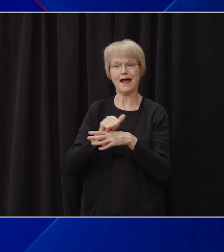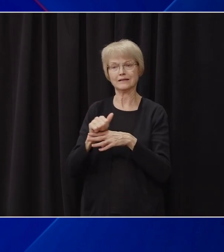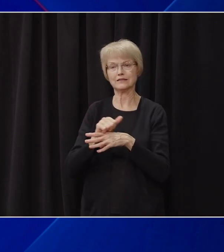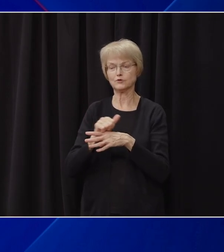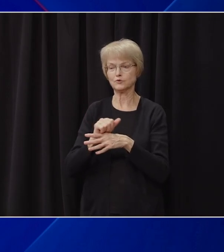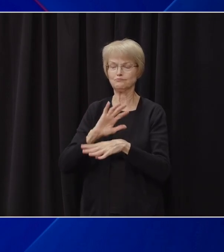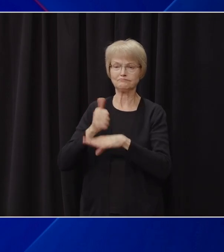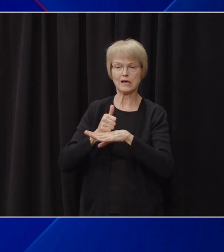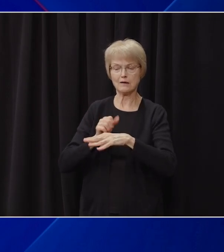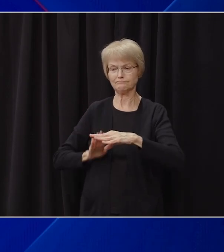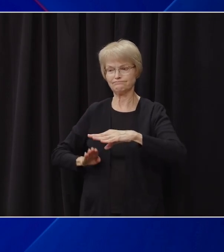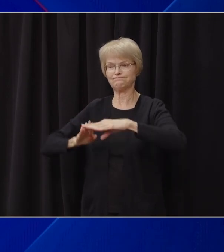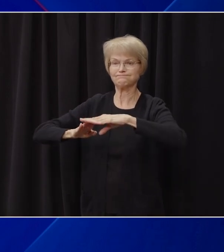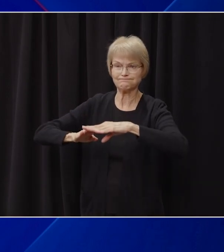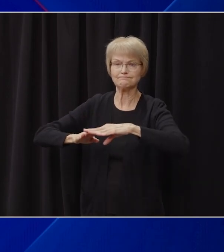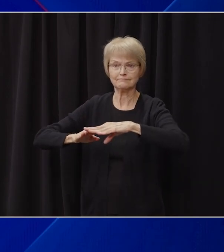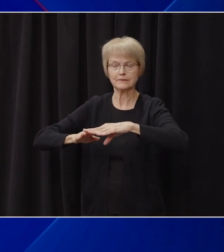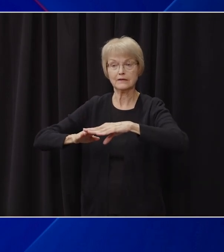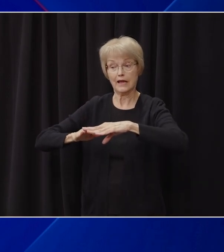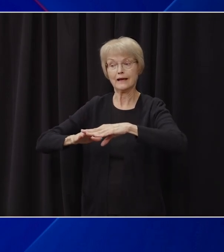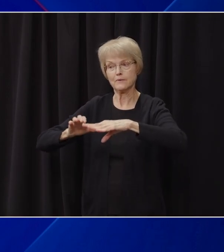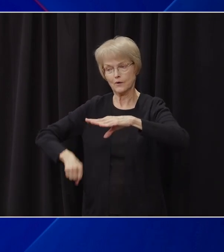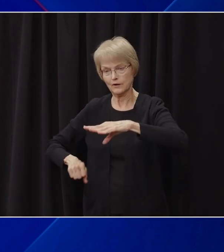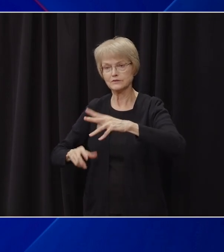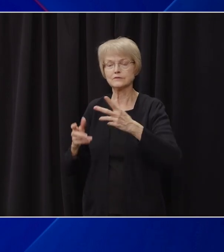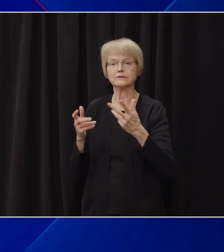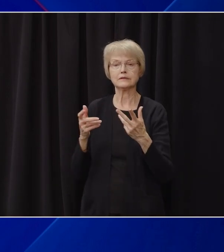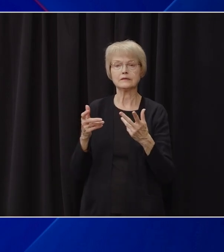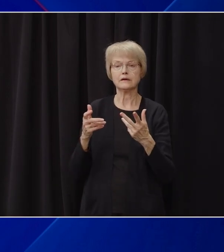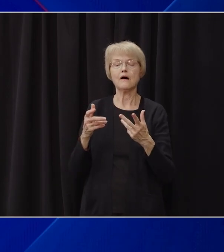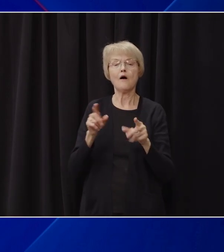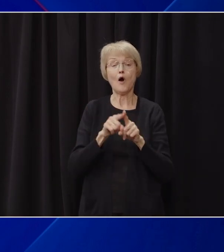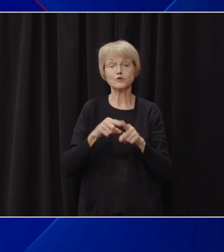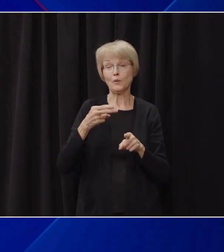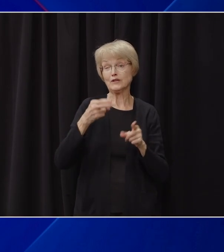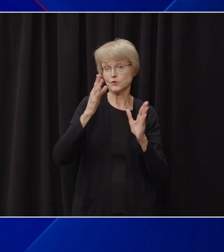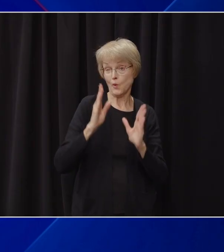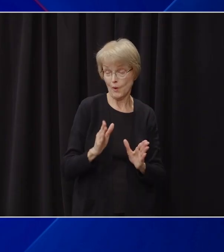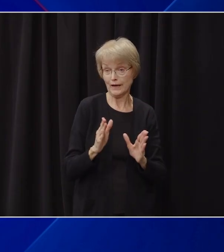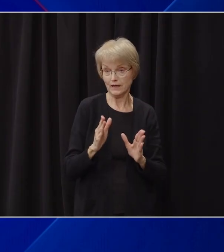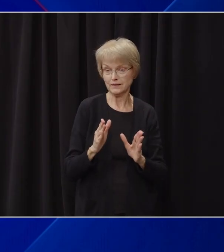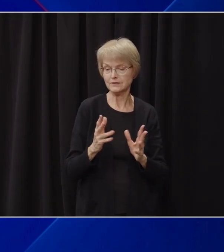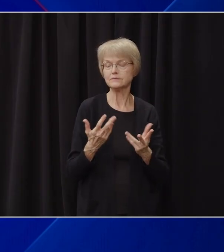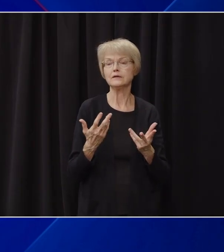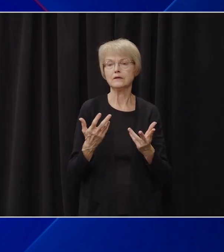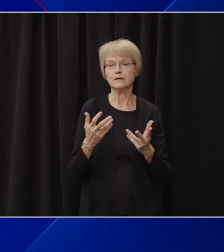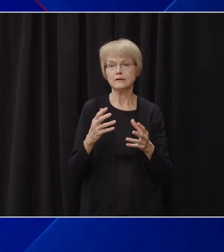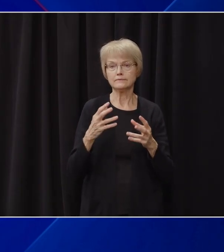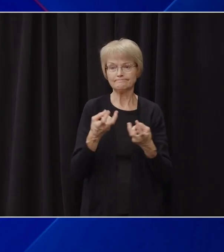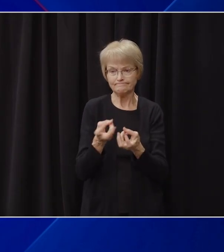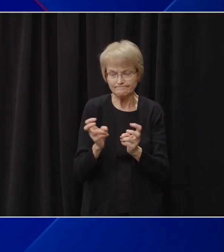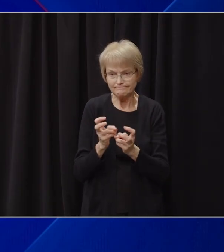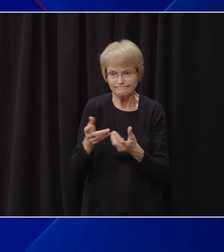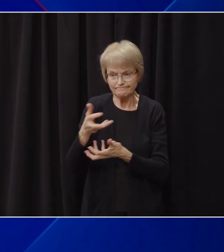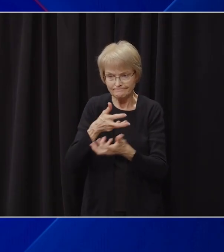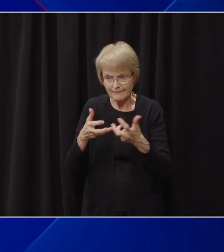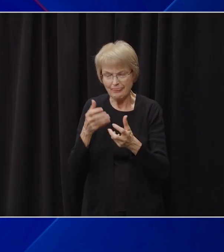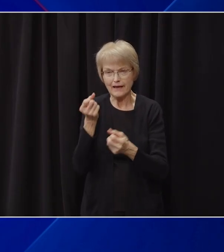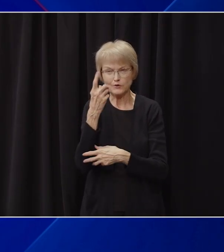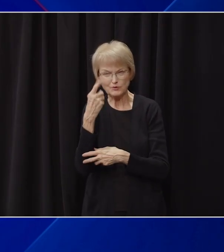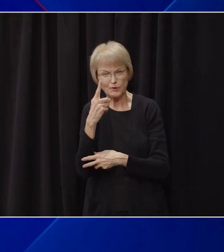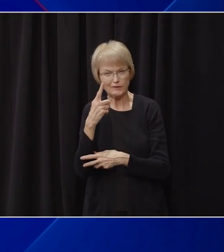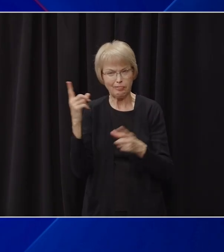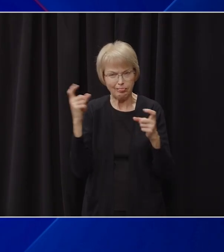that design solution. And they were brought to the table with historians, so everybody kind of understood all the complexities at hand.